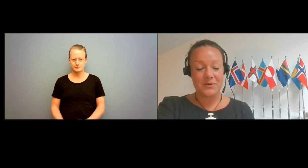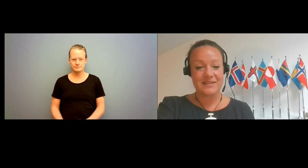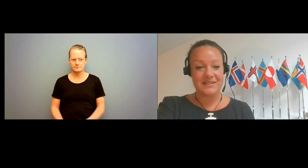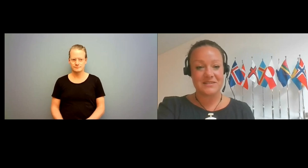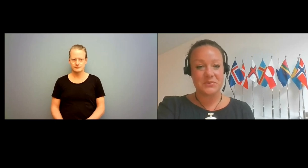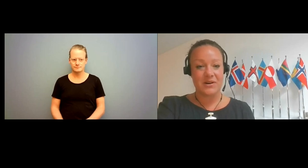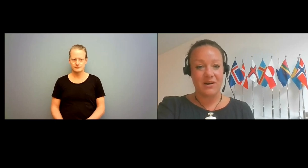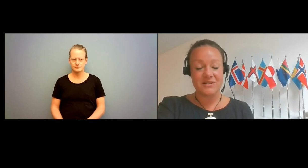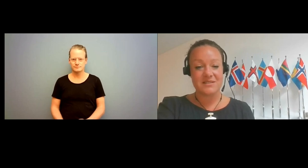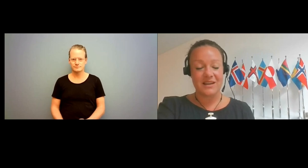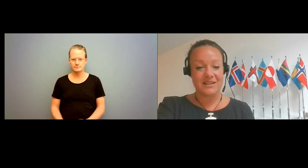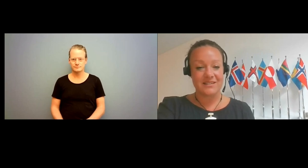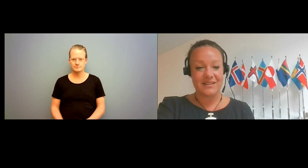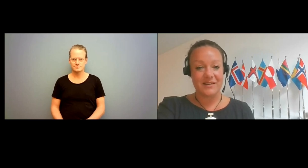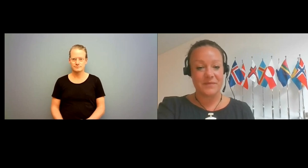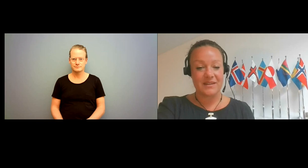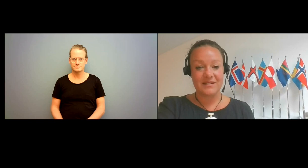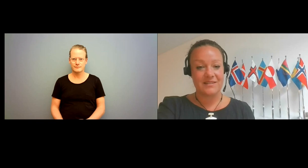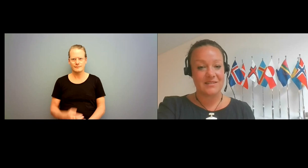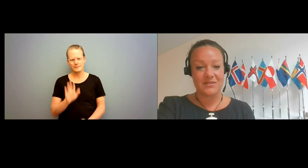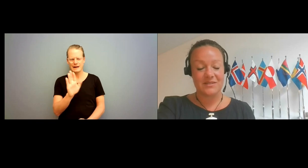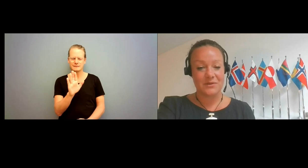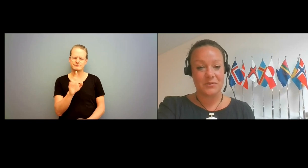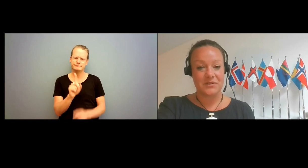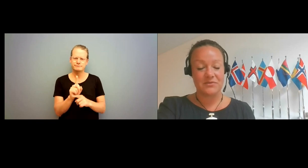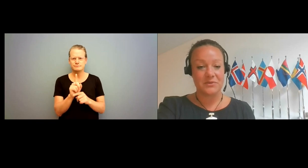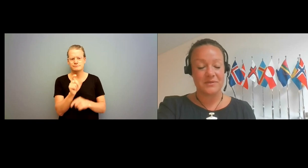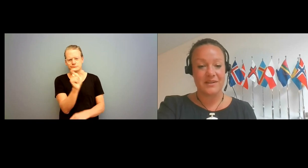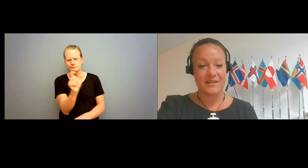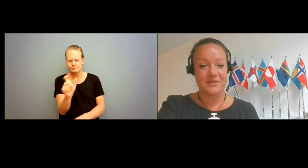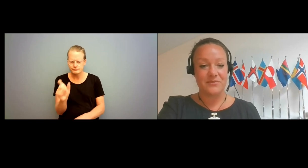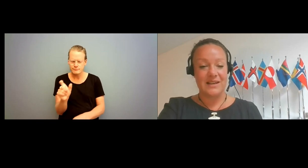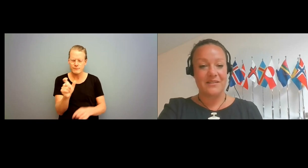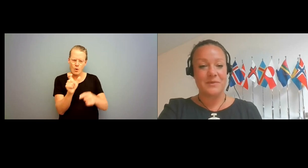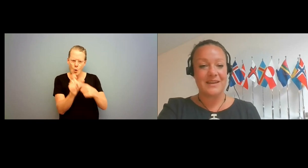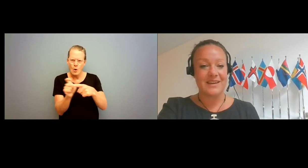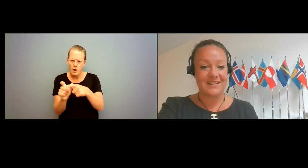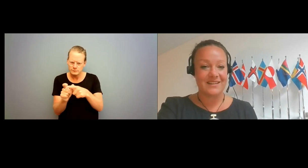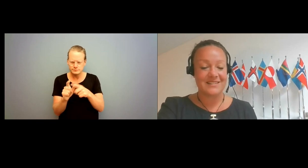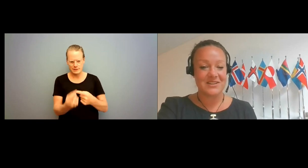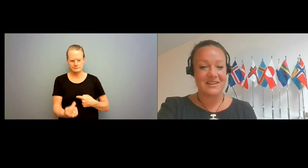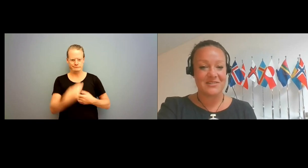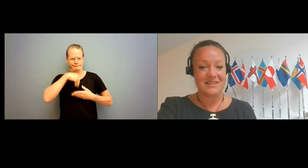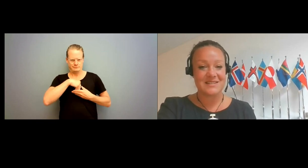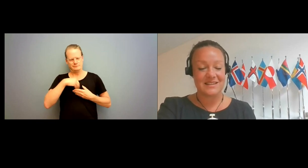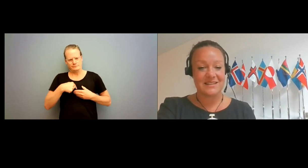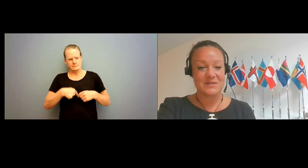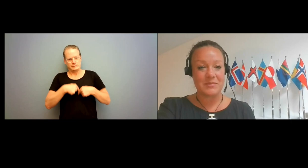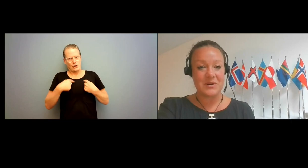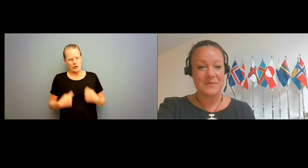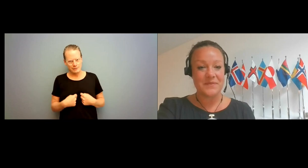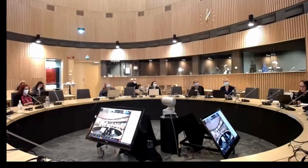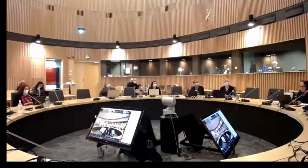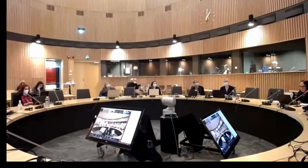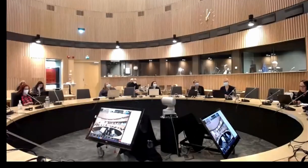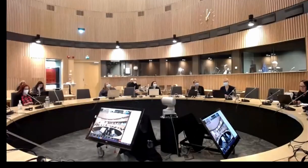came right into our hearts, and it's just a wonderful feeling of being together in this